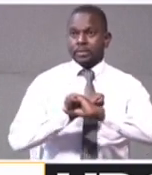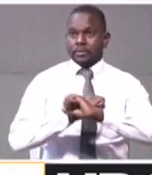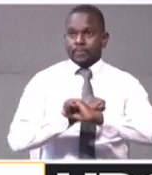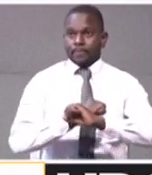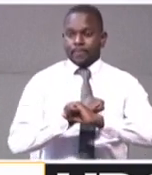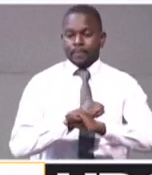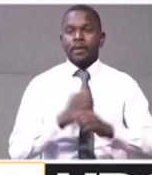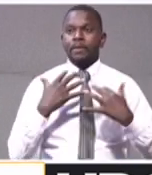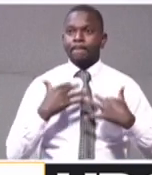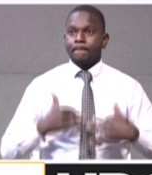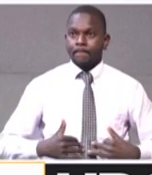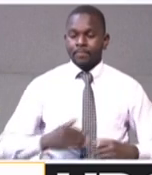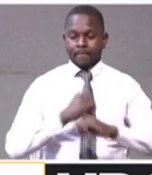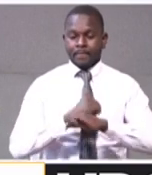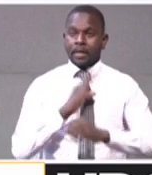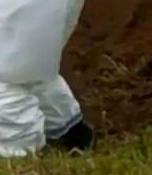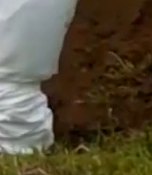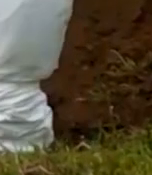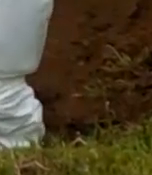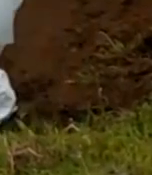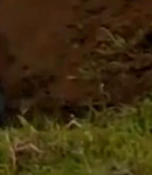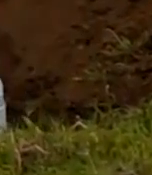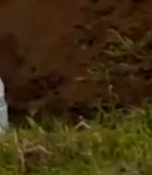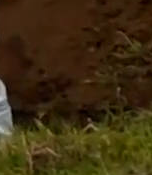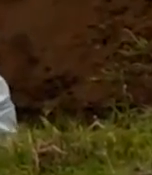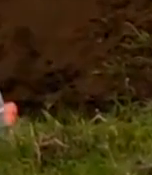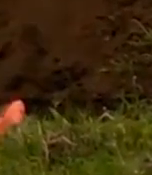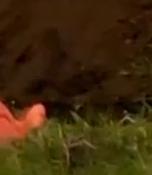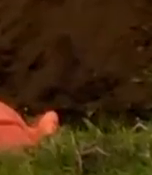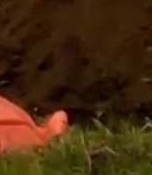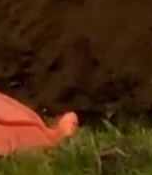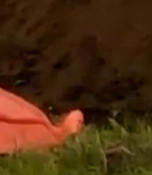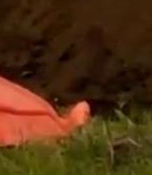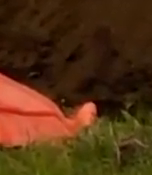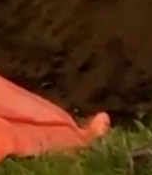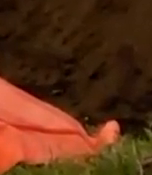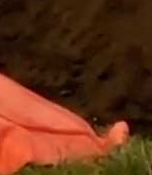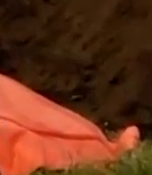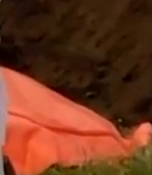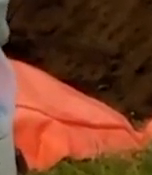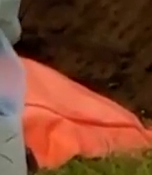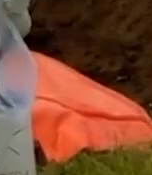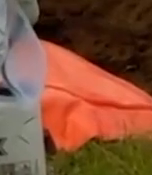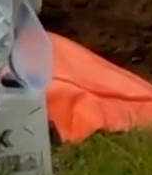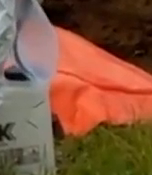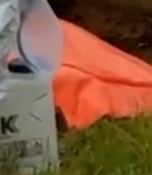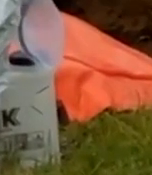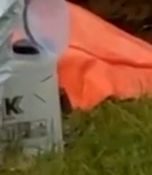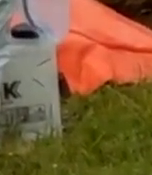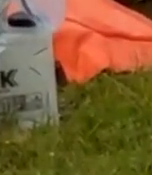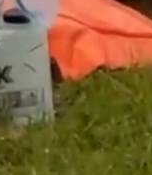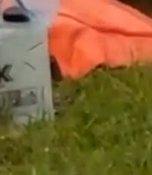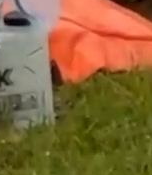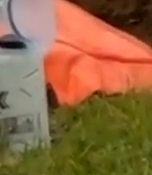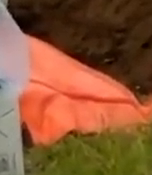And the body can fight and win. The Ebola virus disease was first declared in Movende district on the 20th of